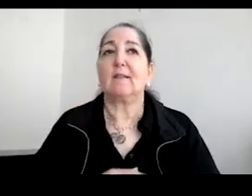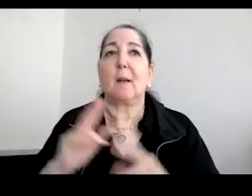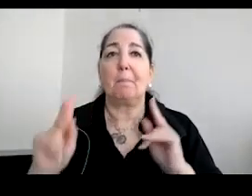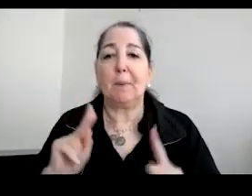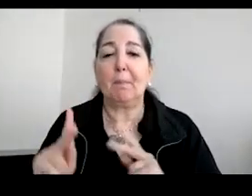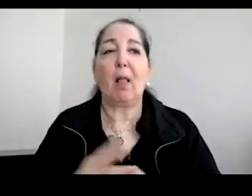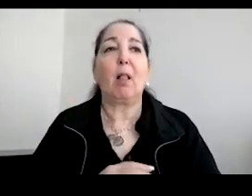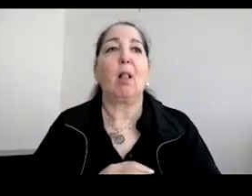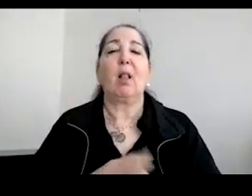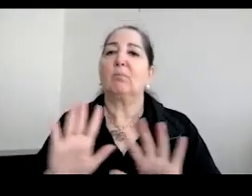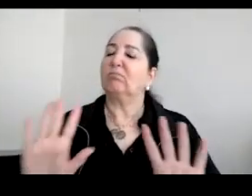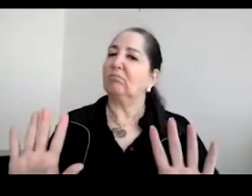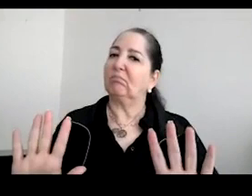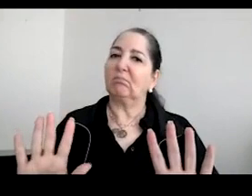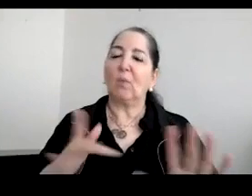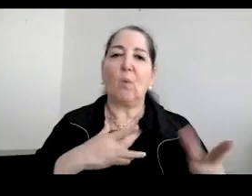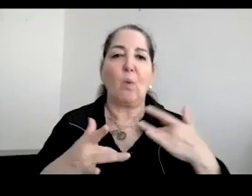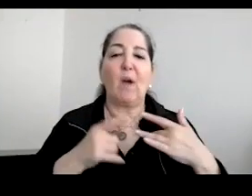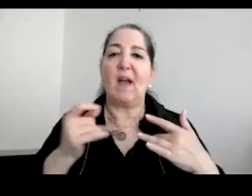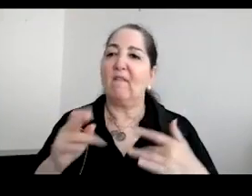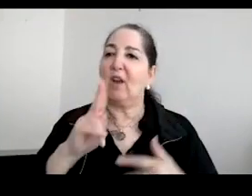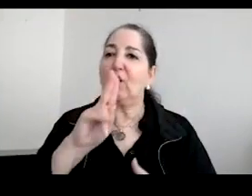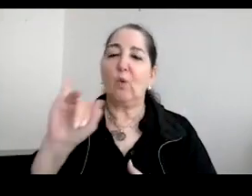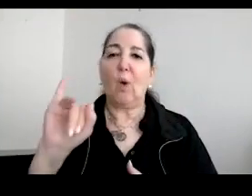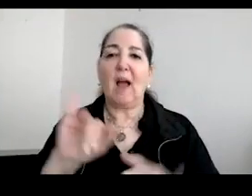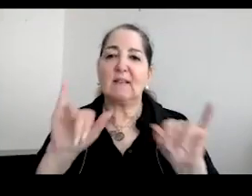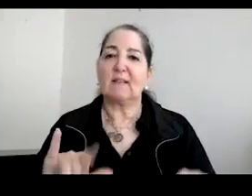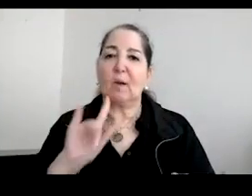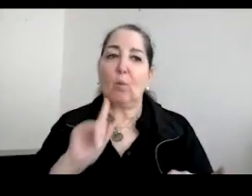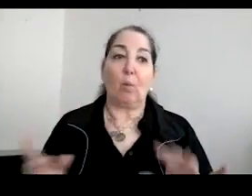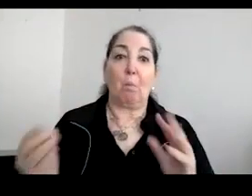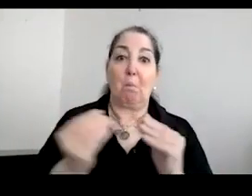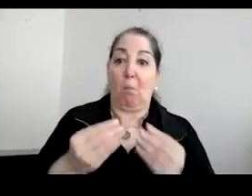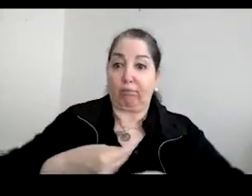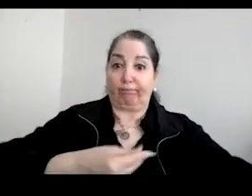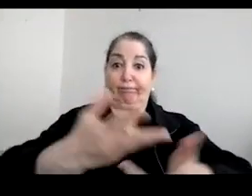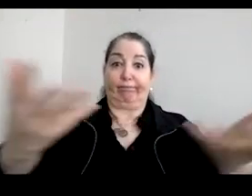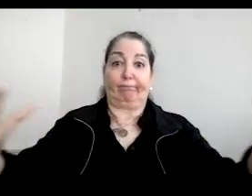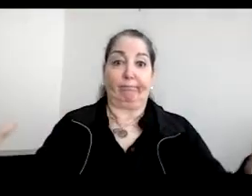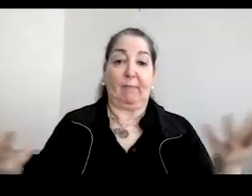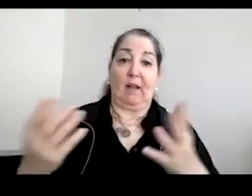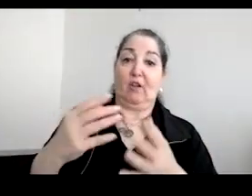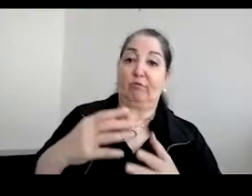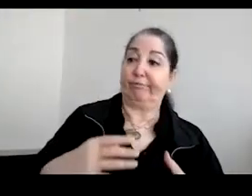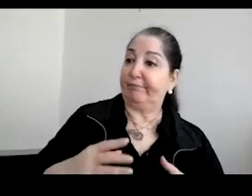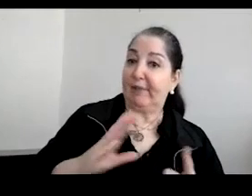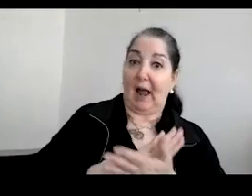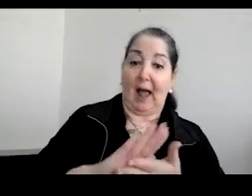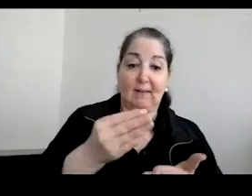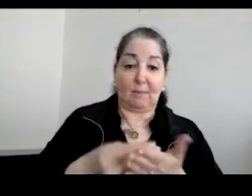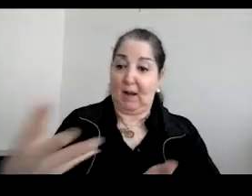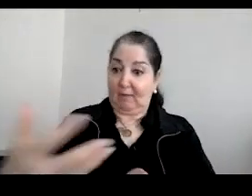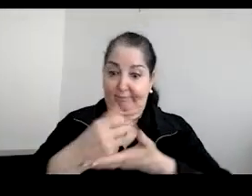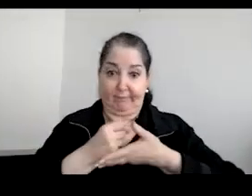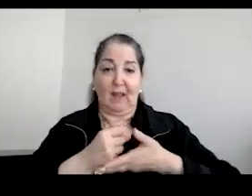who were worried that a more generous UI system would, kind of mean that a lot of their workers wouldn't be willing to work for the wages that they